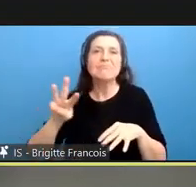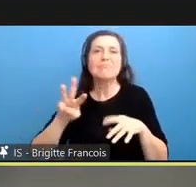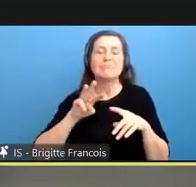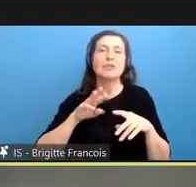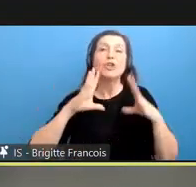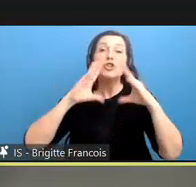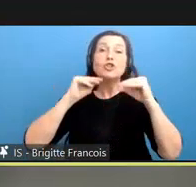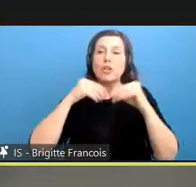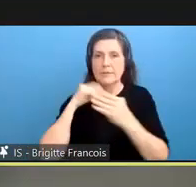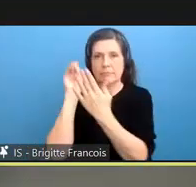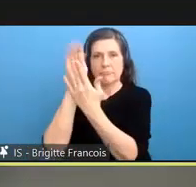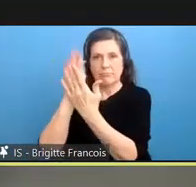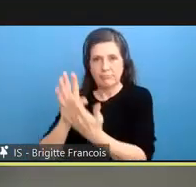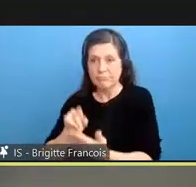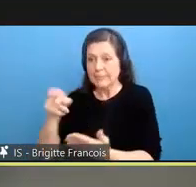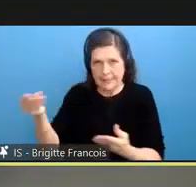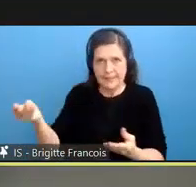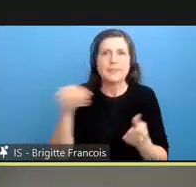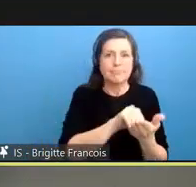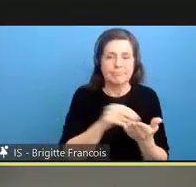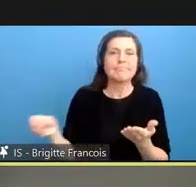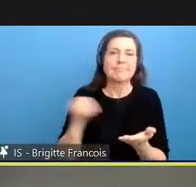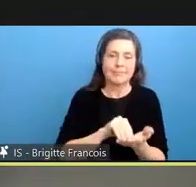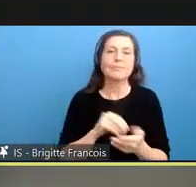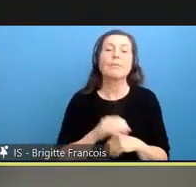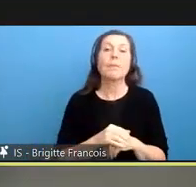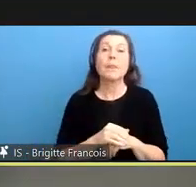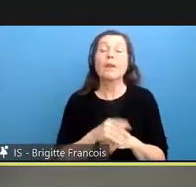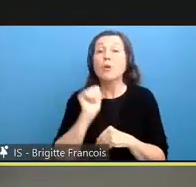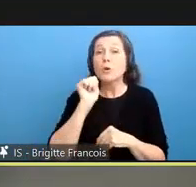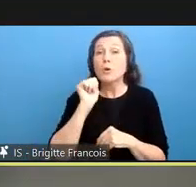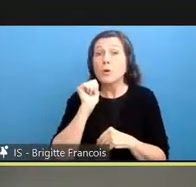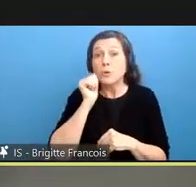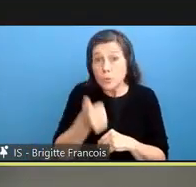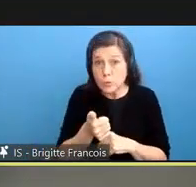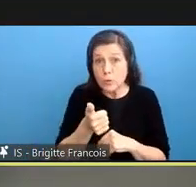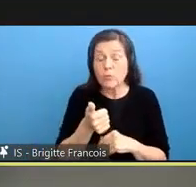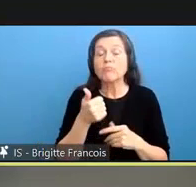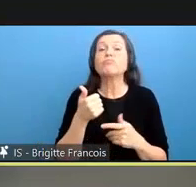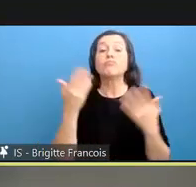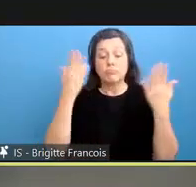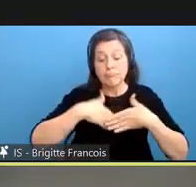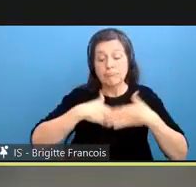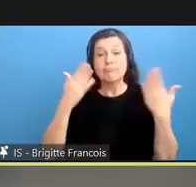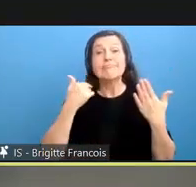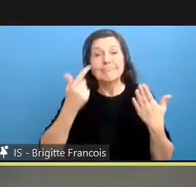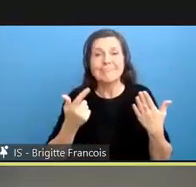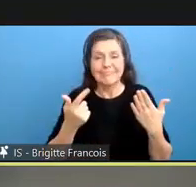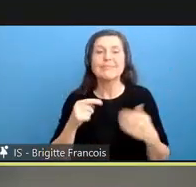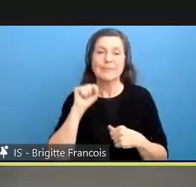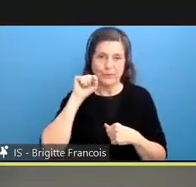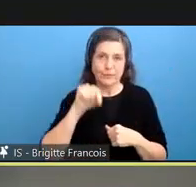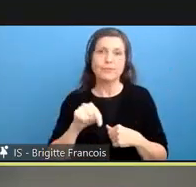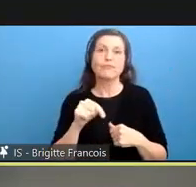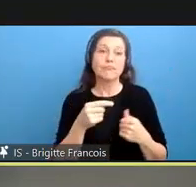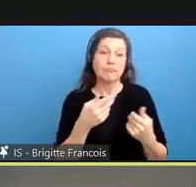We'll do a roundup of those, and there'll be a note coming out to you tomorrow with those